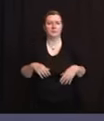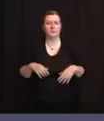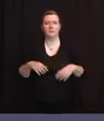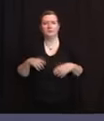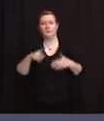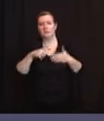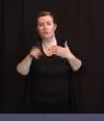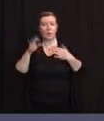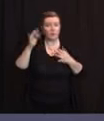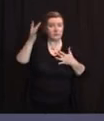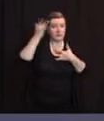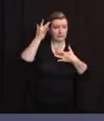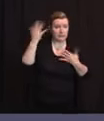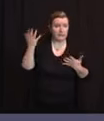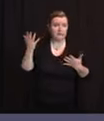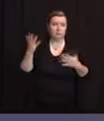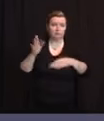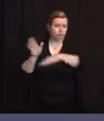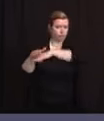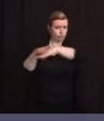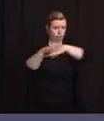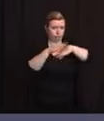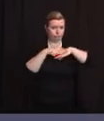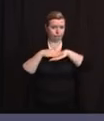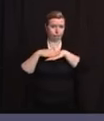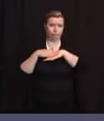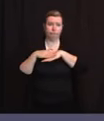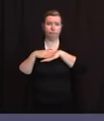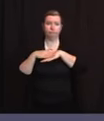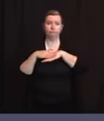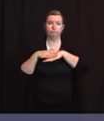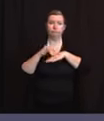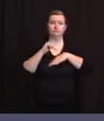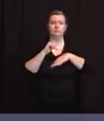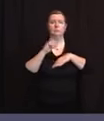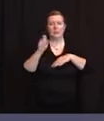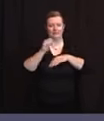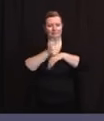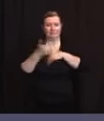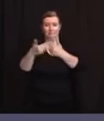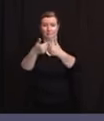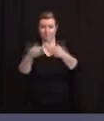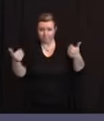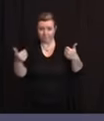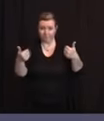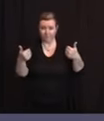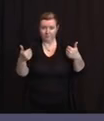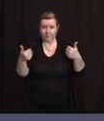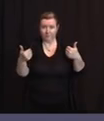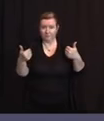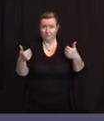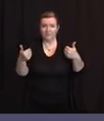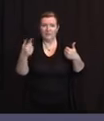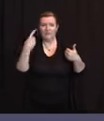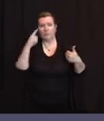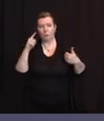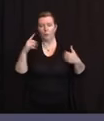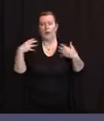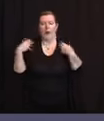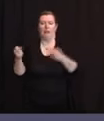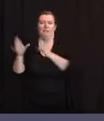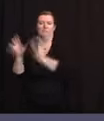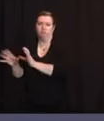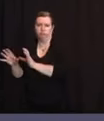wings, units, or floors to accept asymptomatic residents coming to or